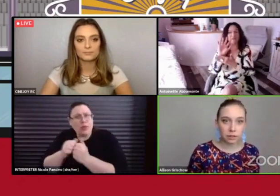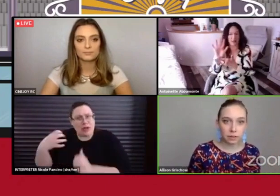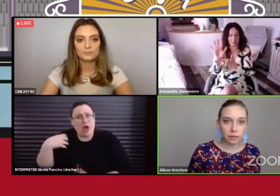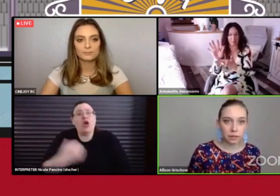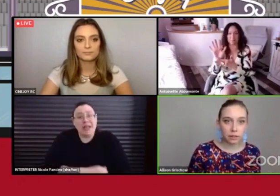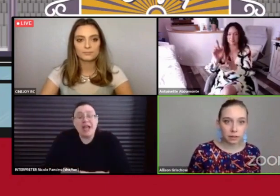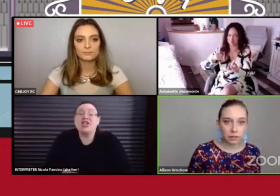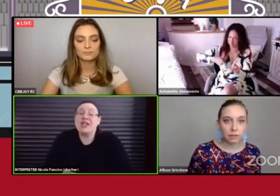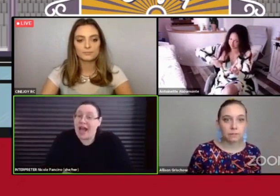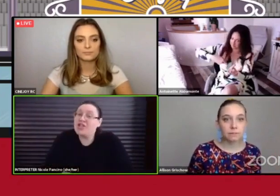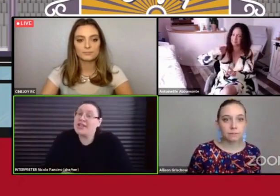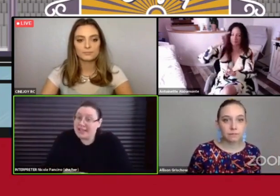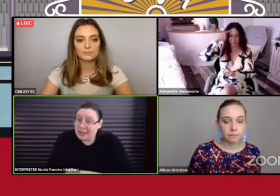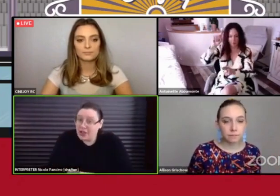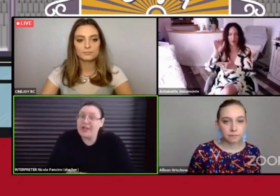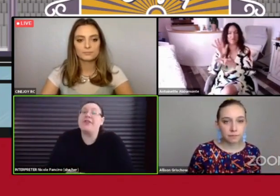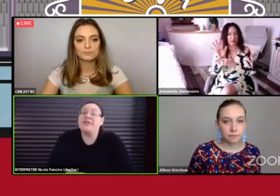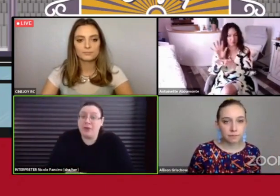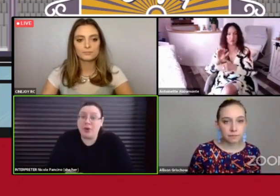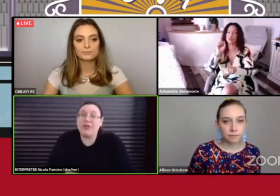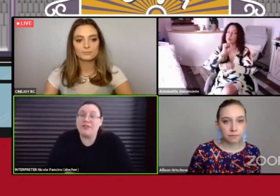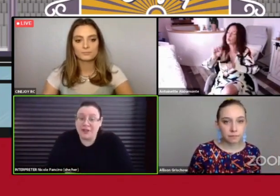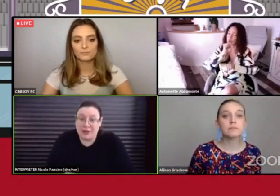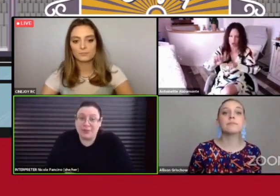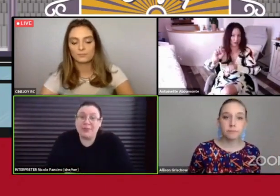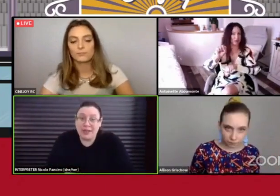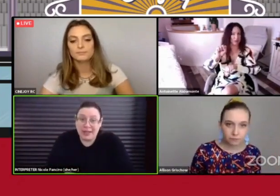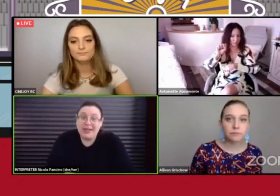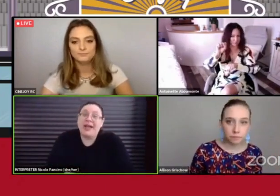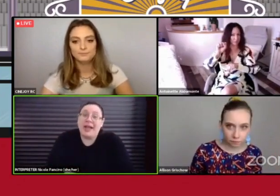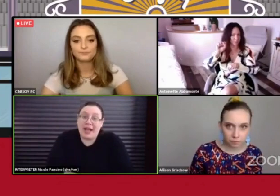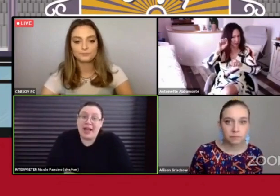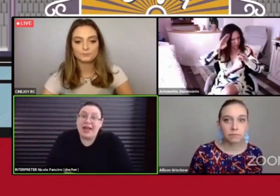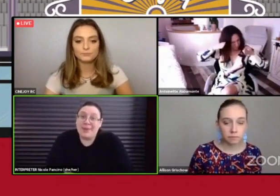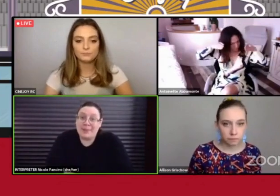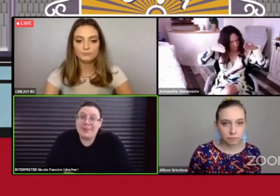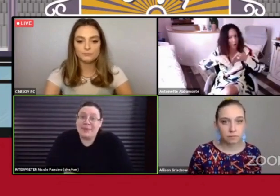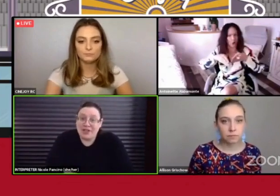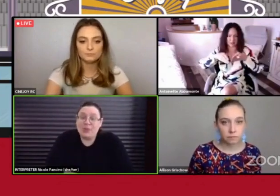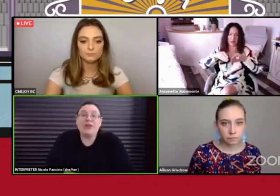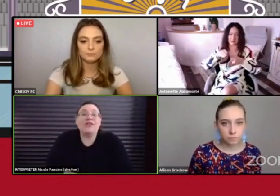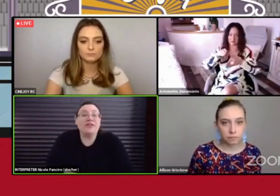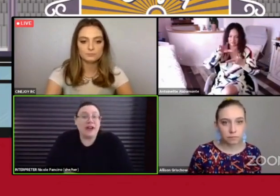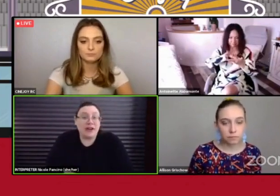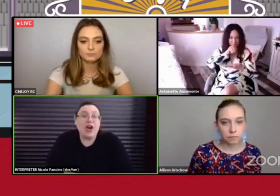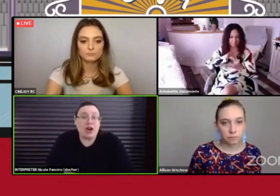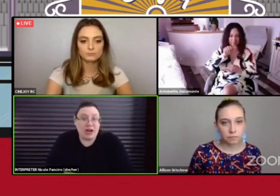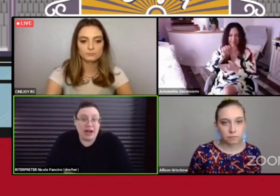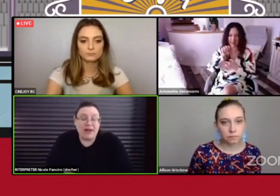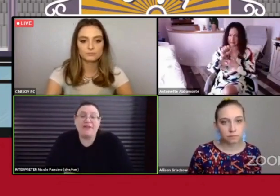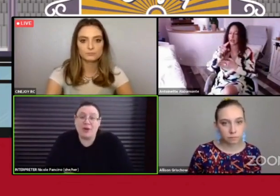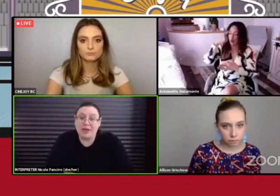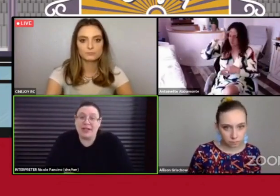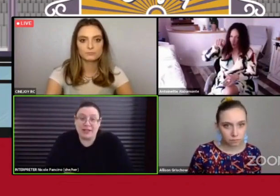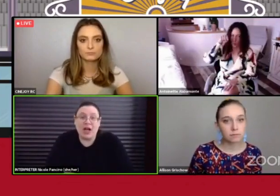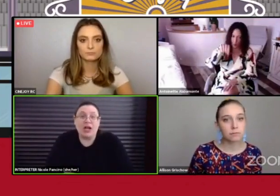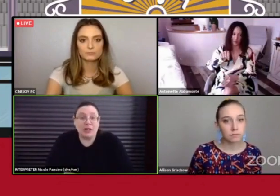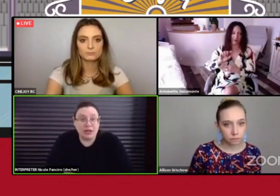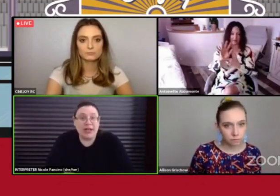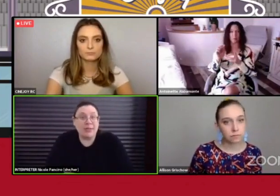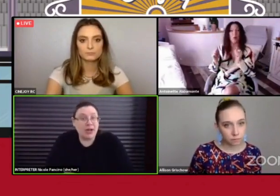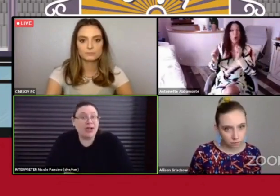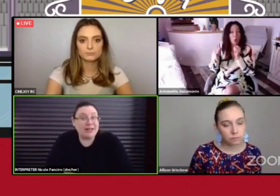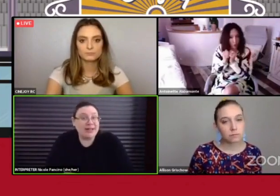she actually did learn it for the film and she worked very hard and focused